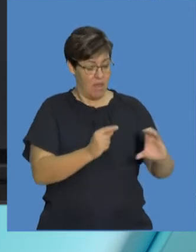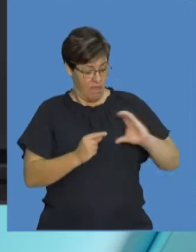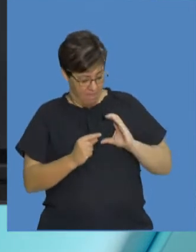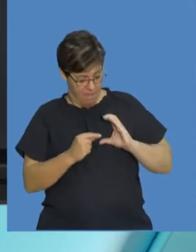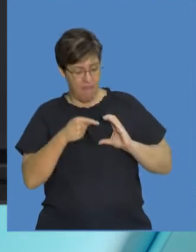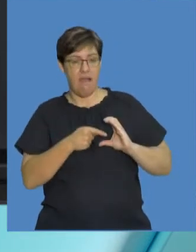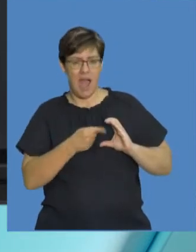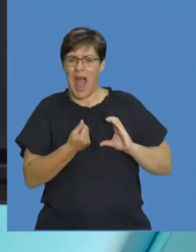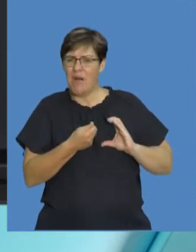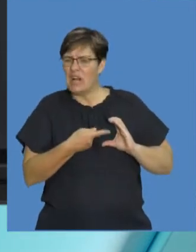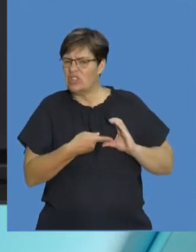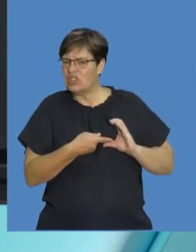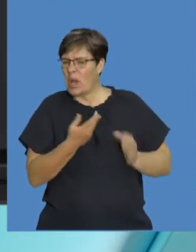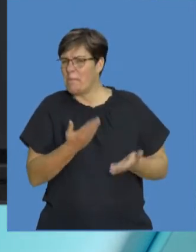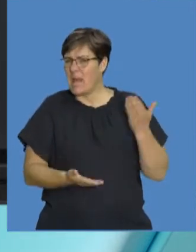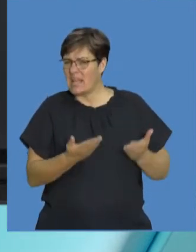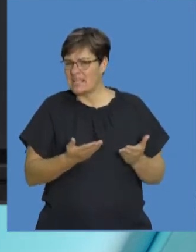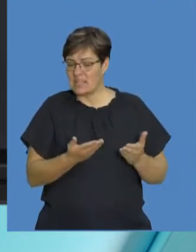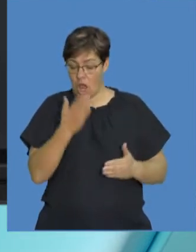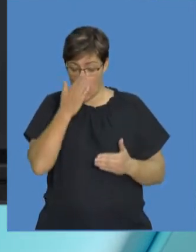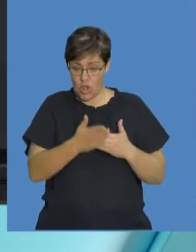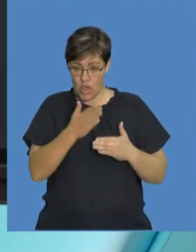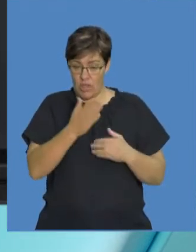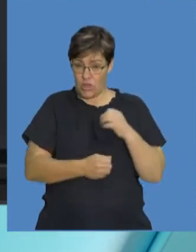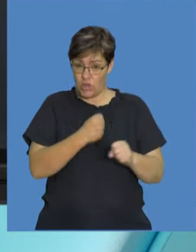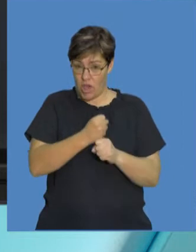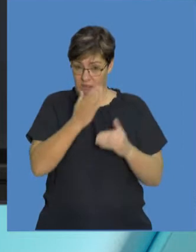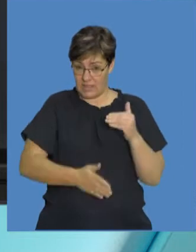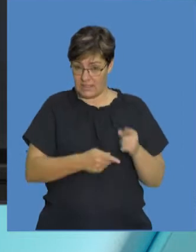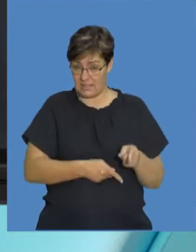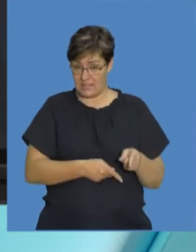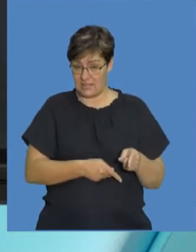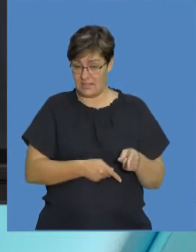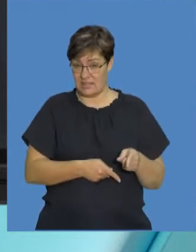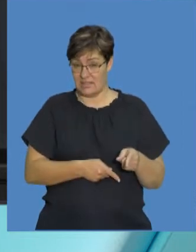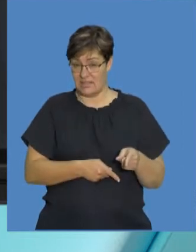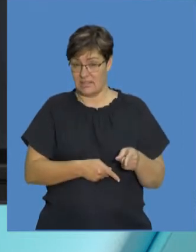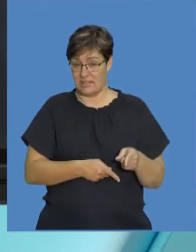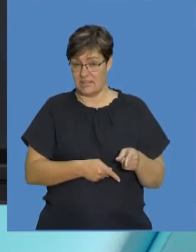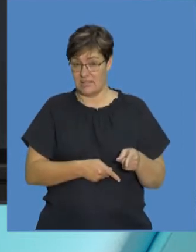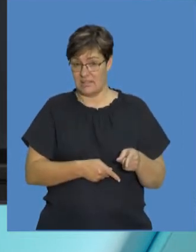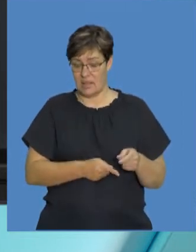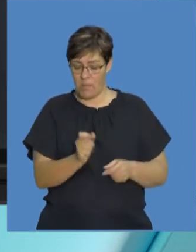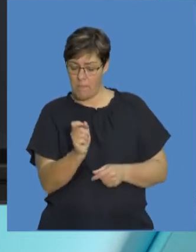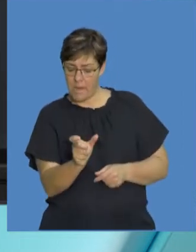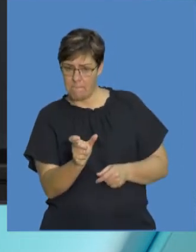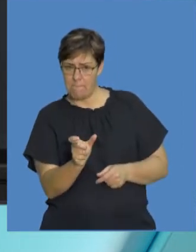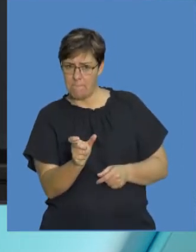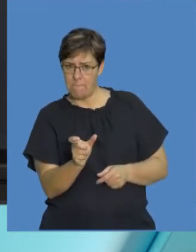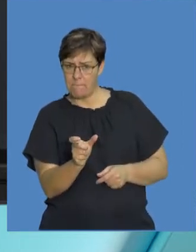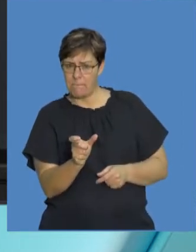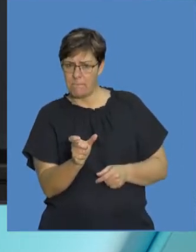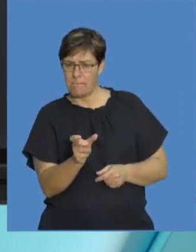If we are given the balance of my finished goods at the end of the year, right, then the missing